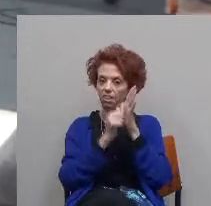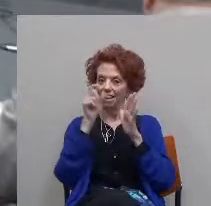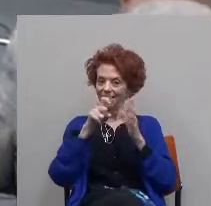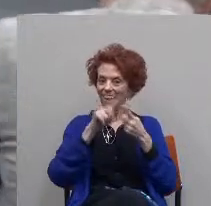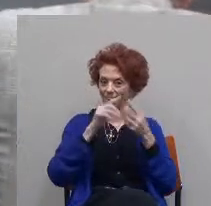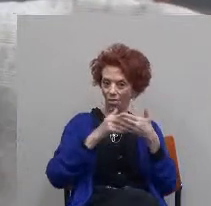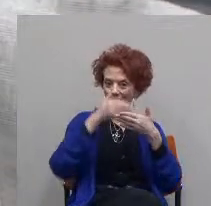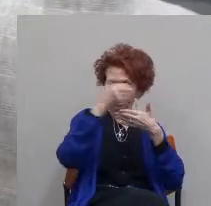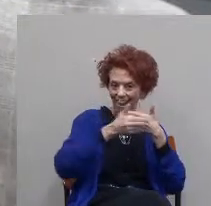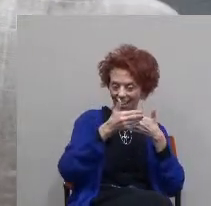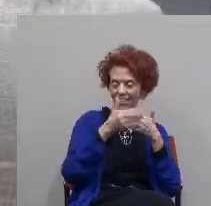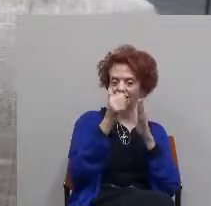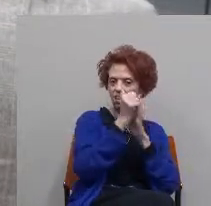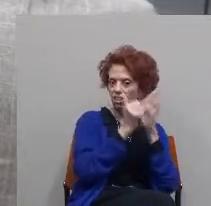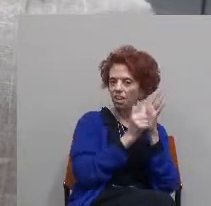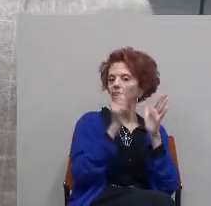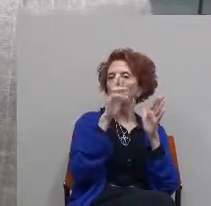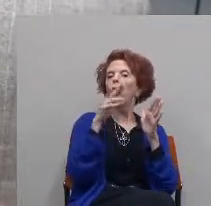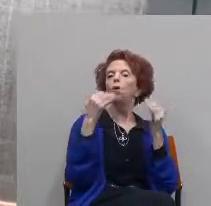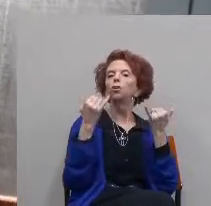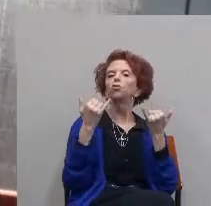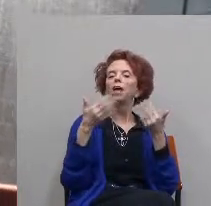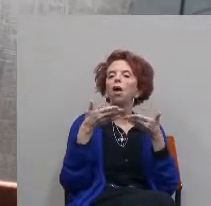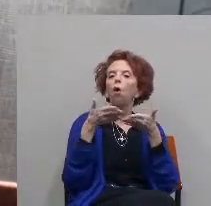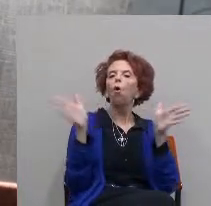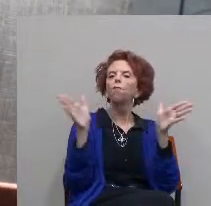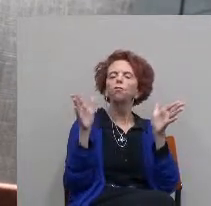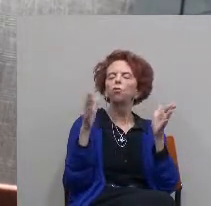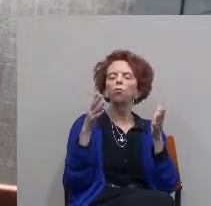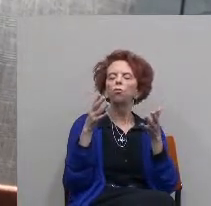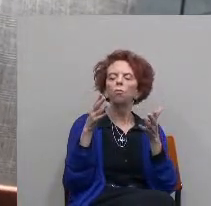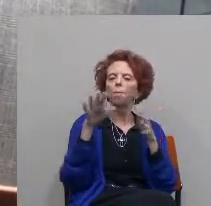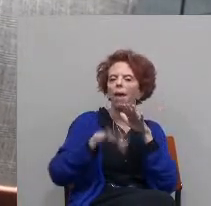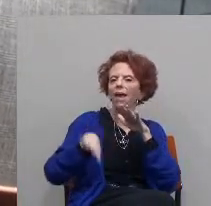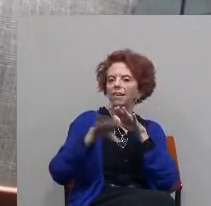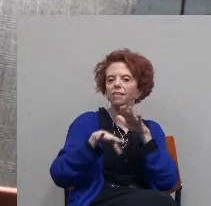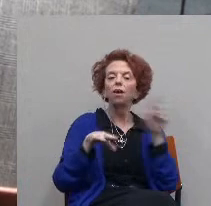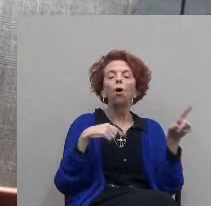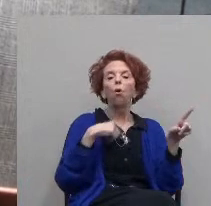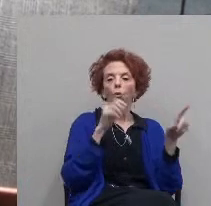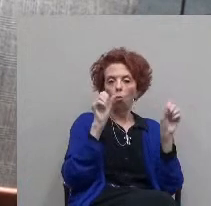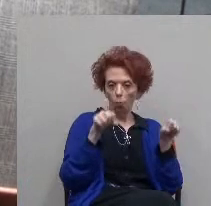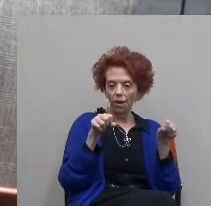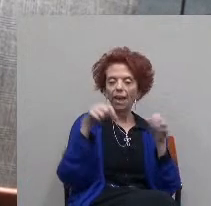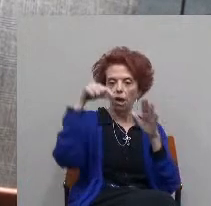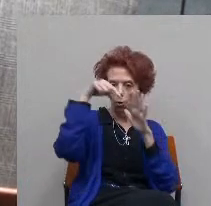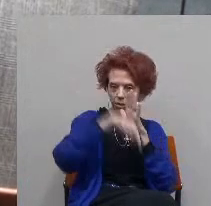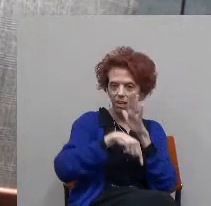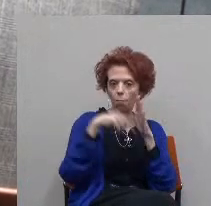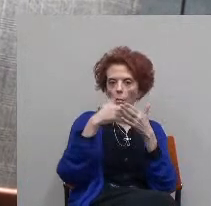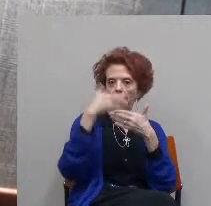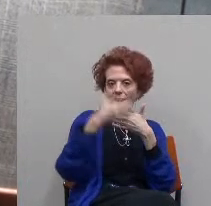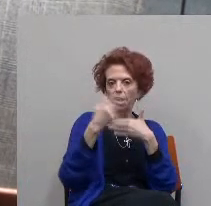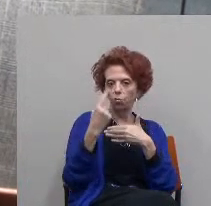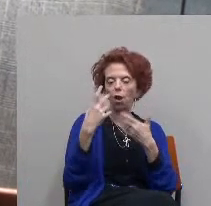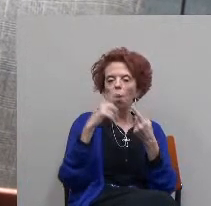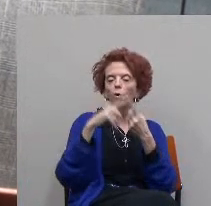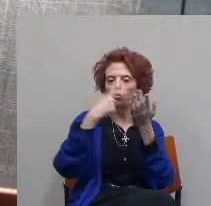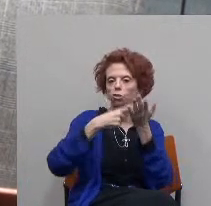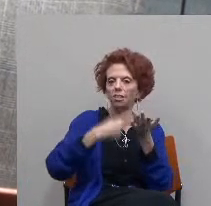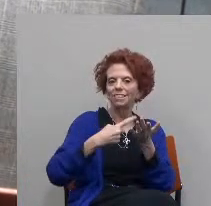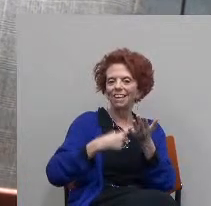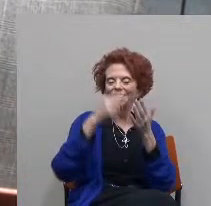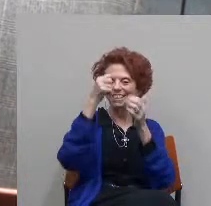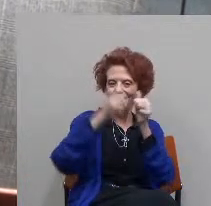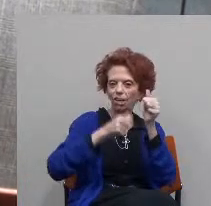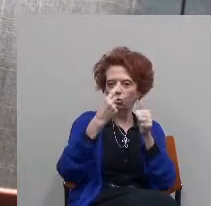about the bill? So are you just giving us the overview now and then we dig into it on the next? We can dig in on the next one if we want to dig in. I wanted to just go over each one and give